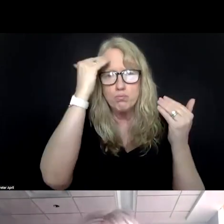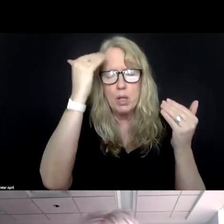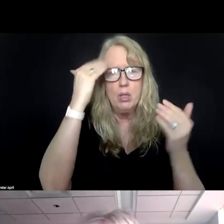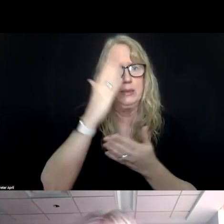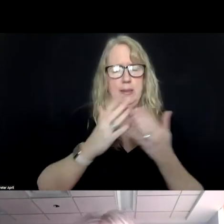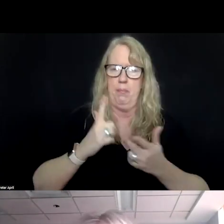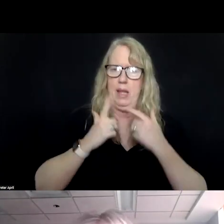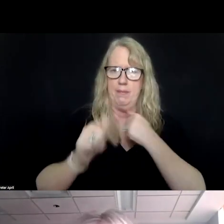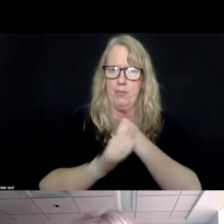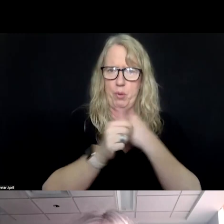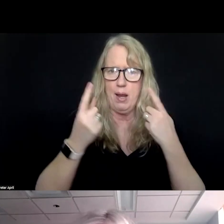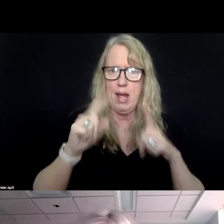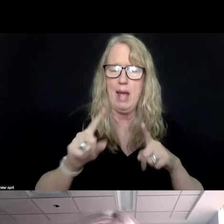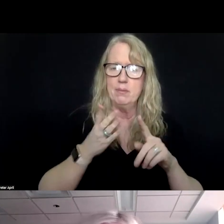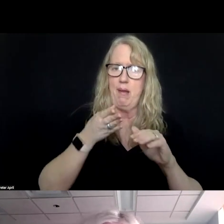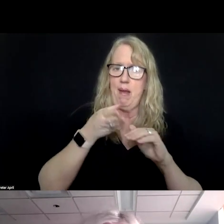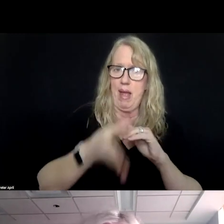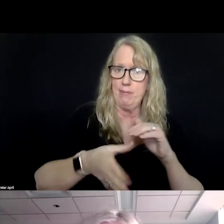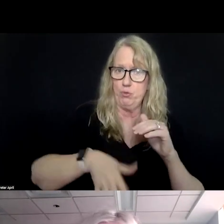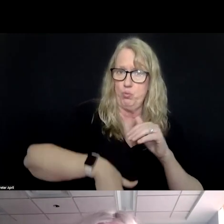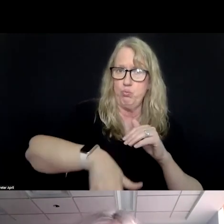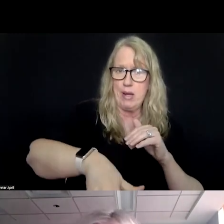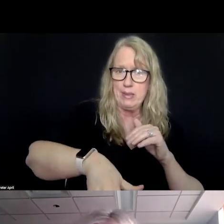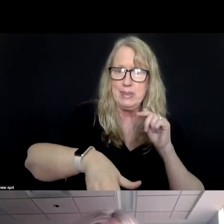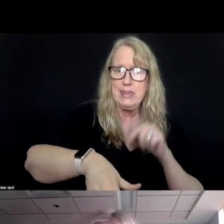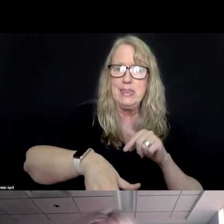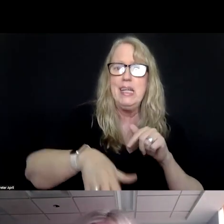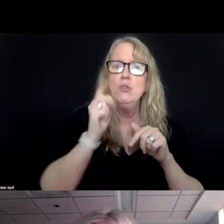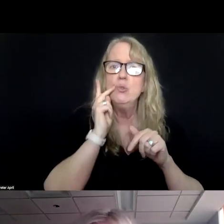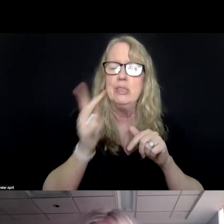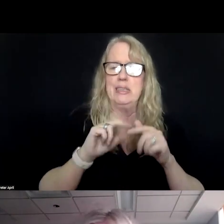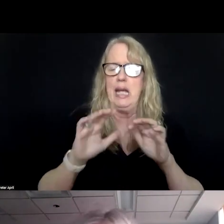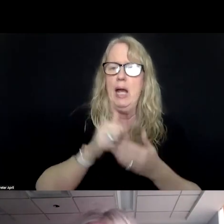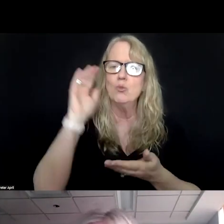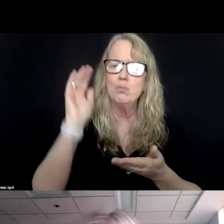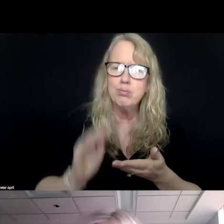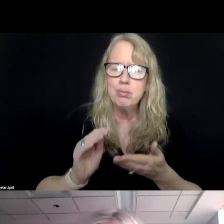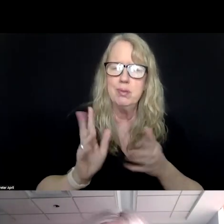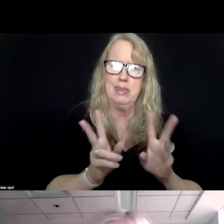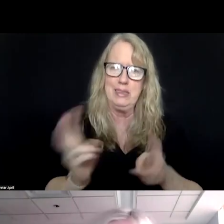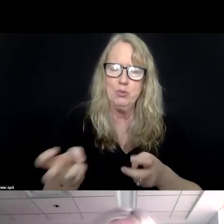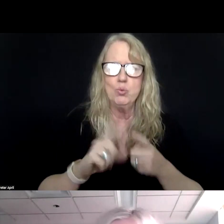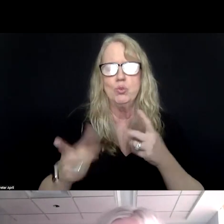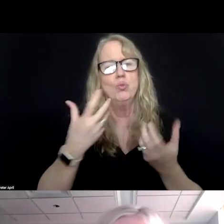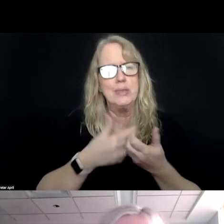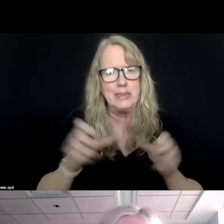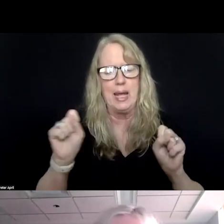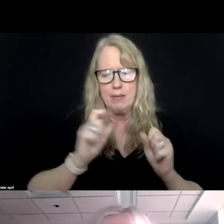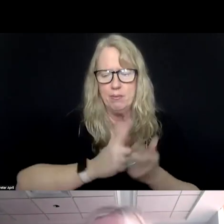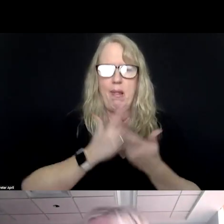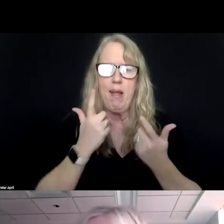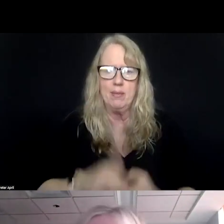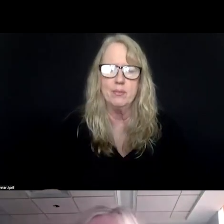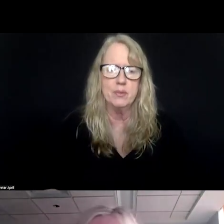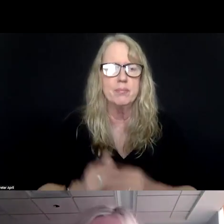warning signs during and after pregnancy and ways to mitigate these issues in ways that can potentially save lives. You